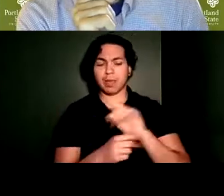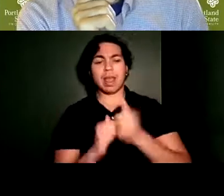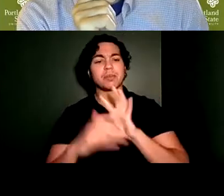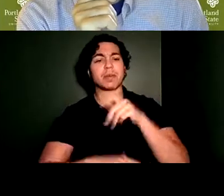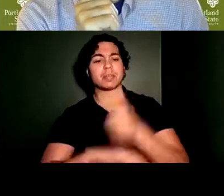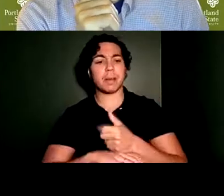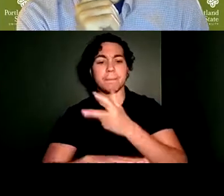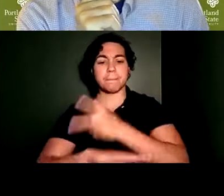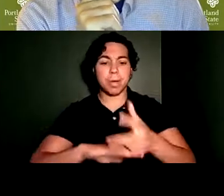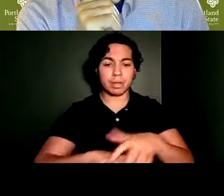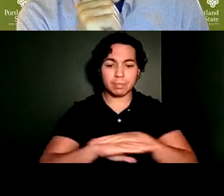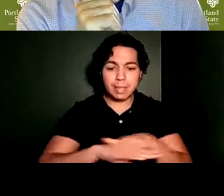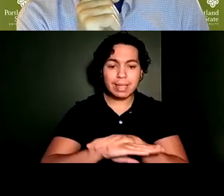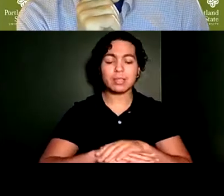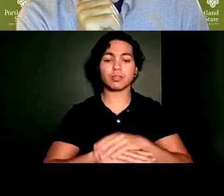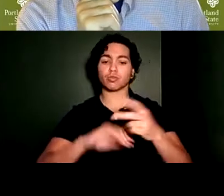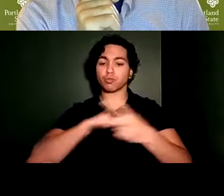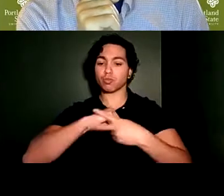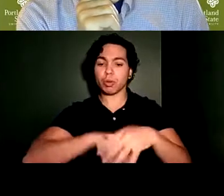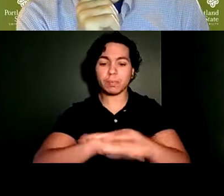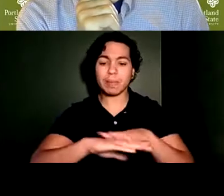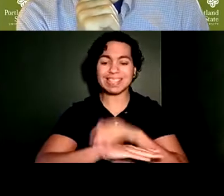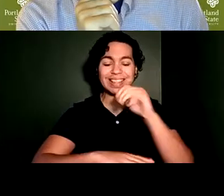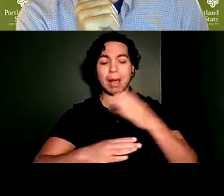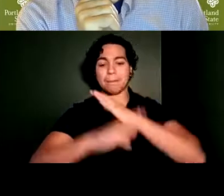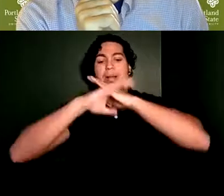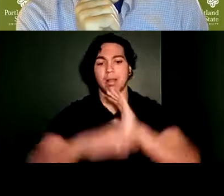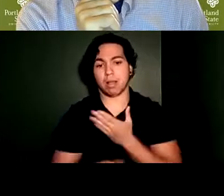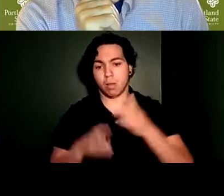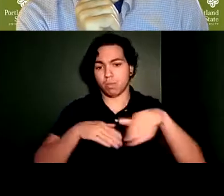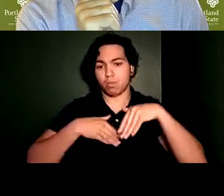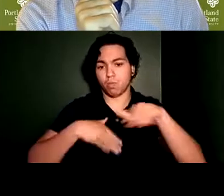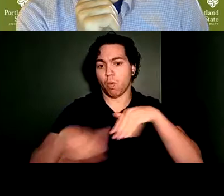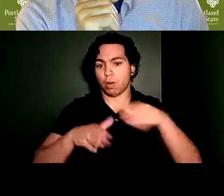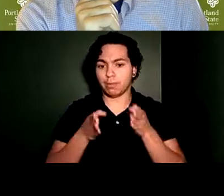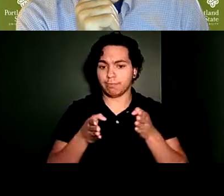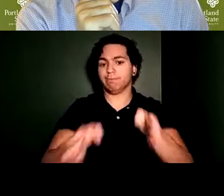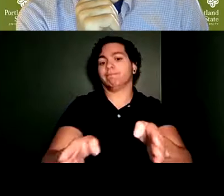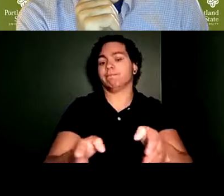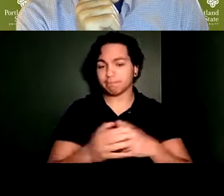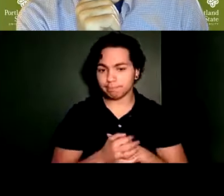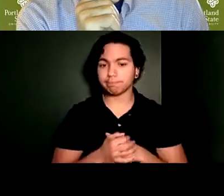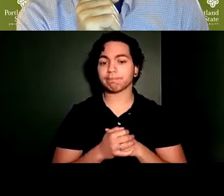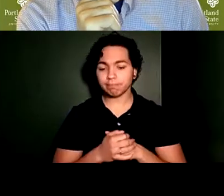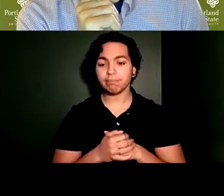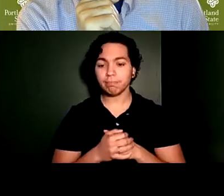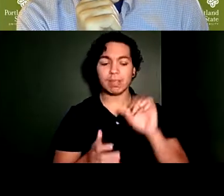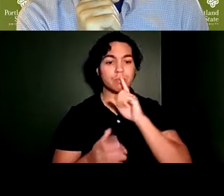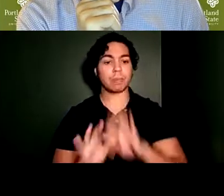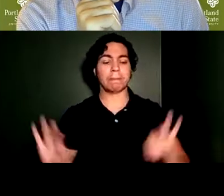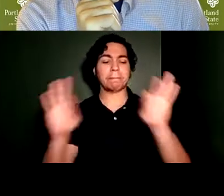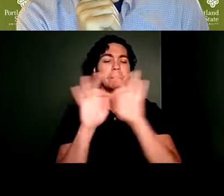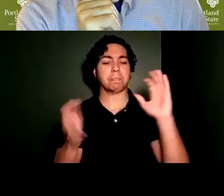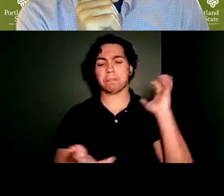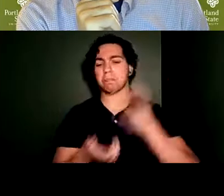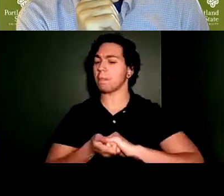storage space that's not on the sidewalk for these devices? And I think that was a really important partnership, working to, you know, make sure